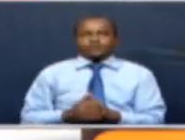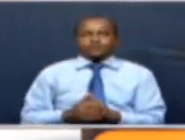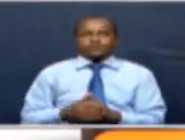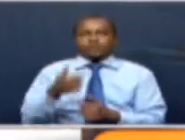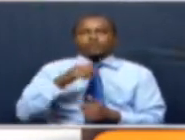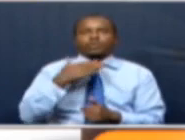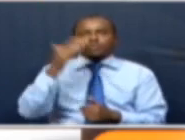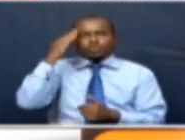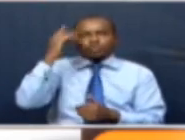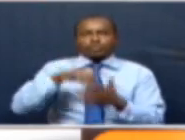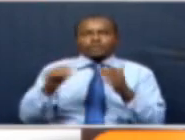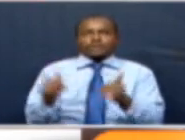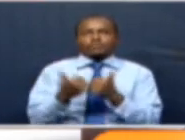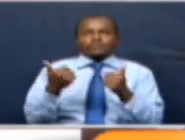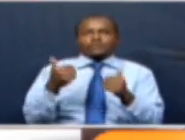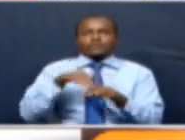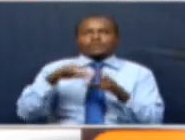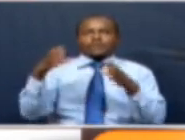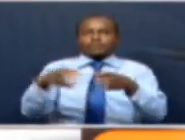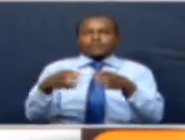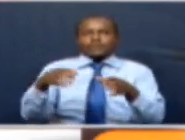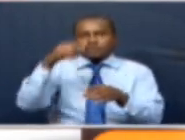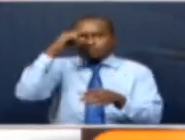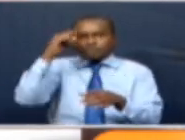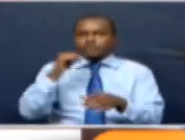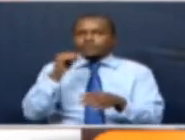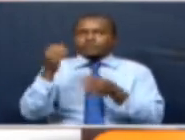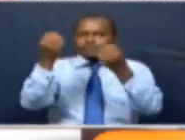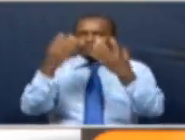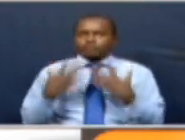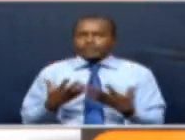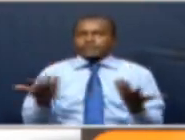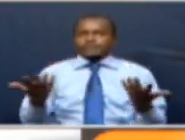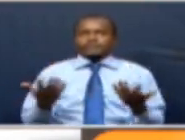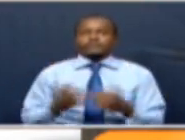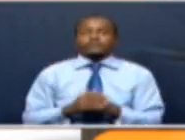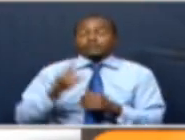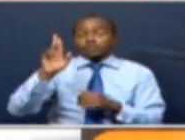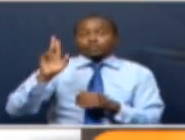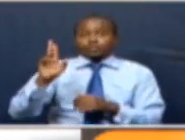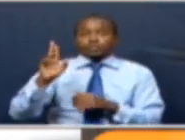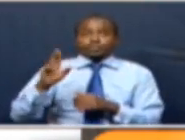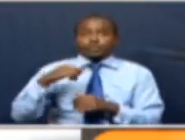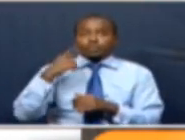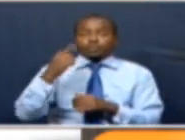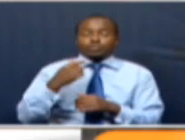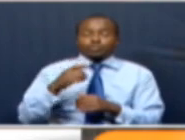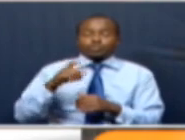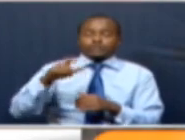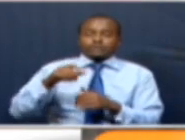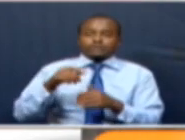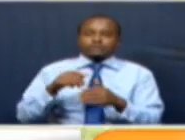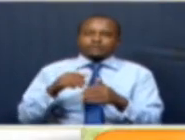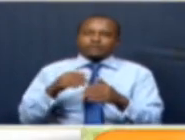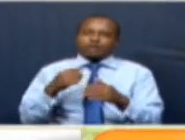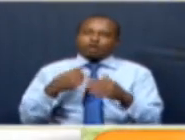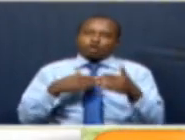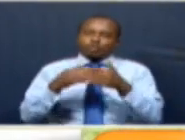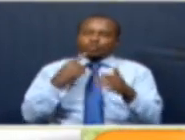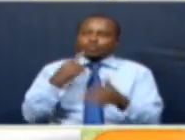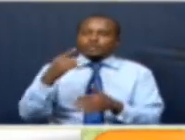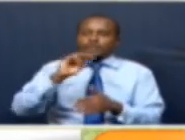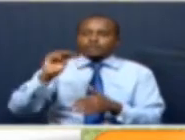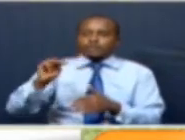more about what is happening in the company because they are not giving us the information. Uchumi, which owes the workers close to 100 million